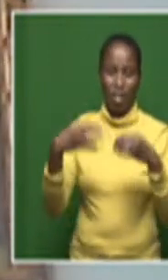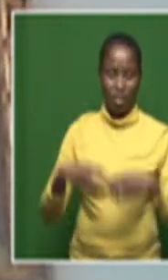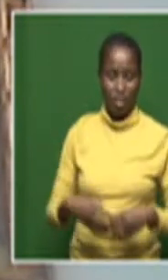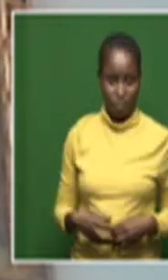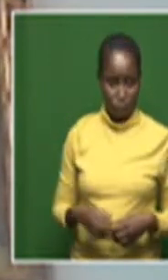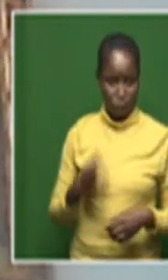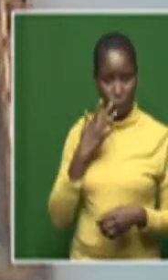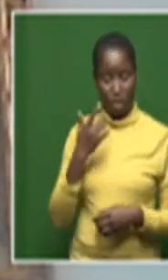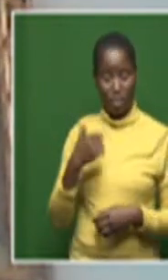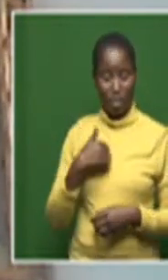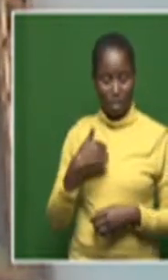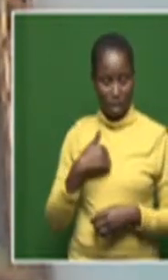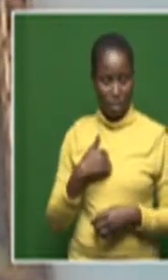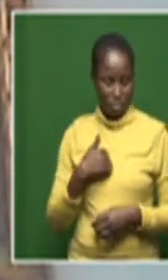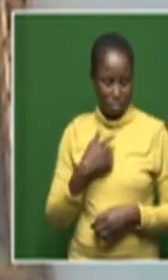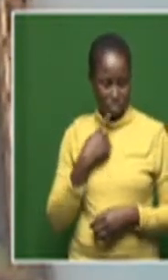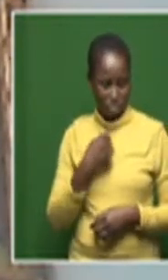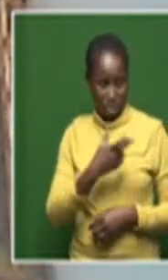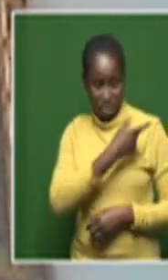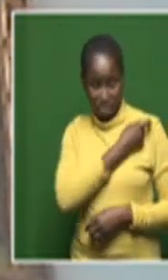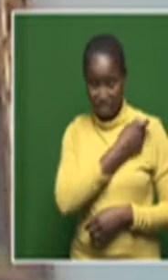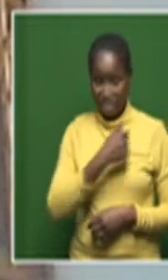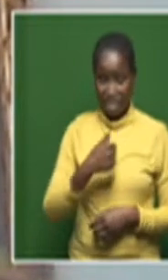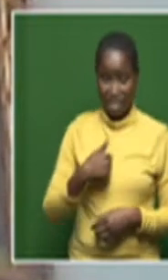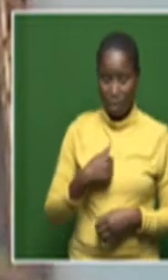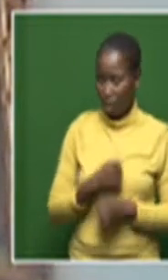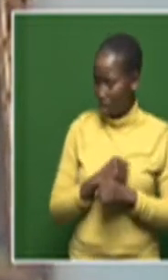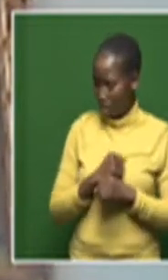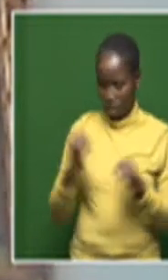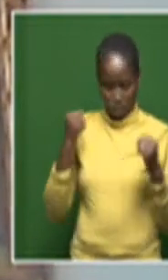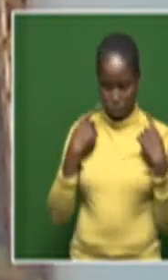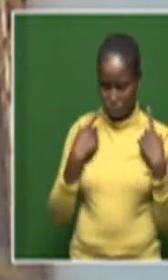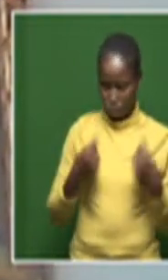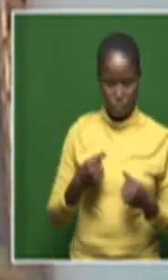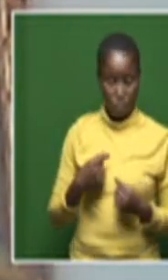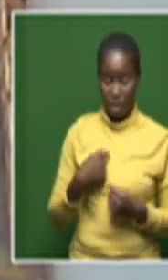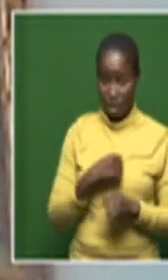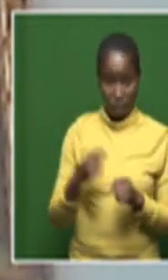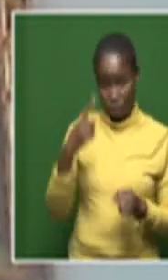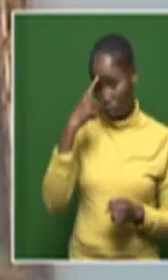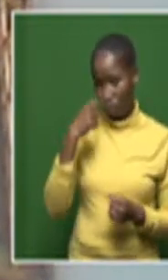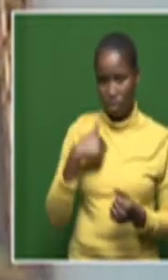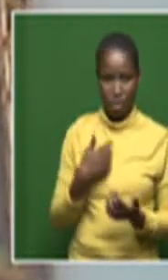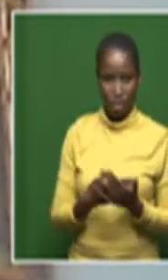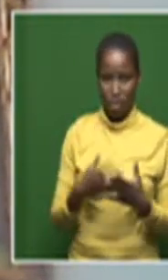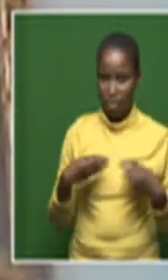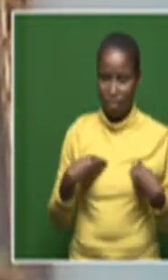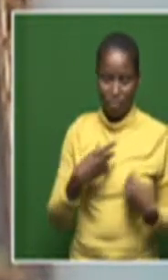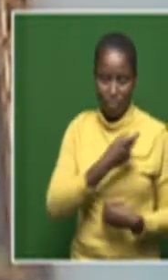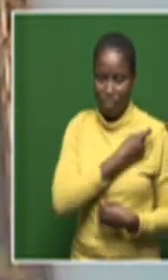vaccinate was never something that I was going to do. It was never on my mind. and